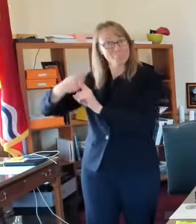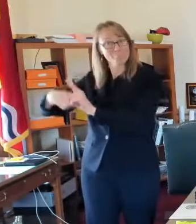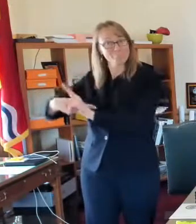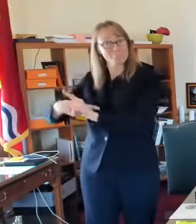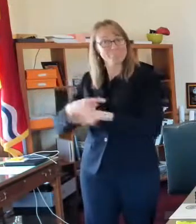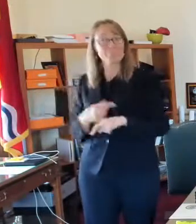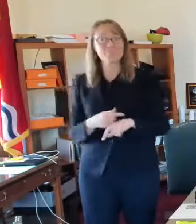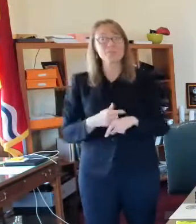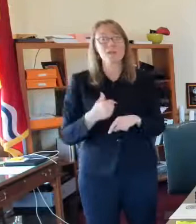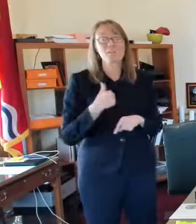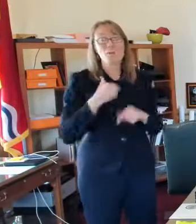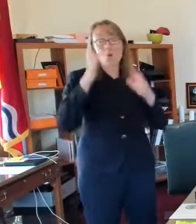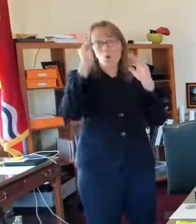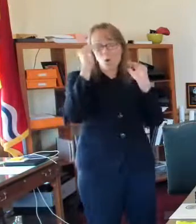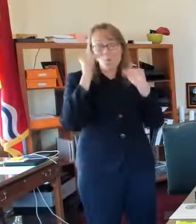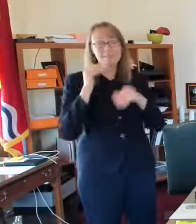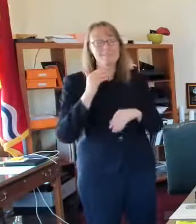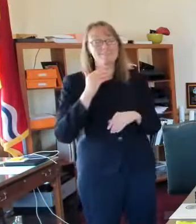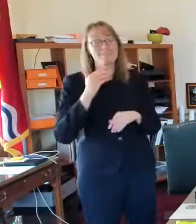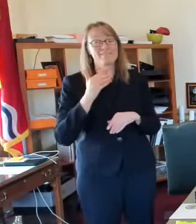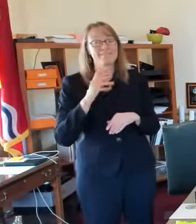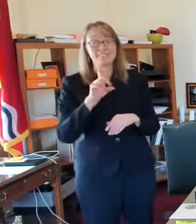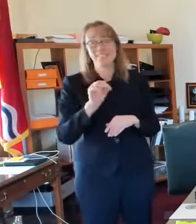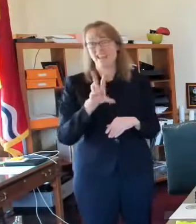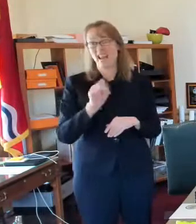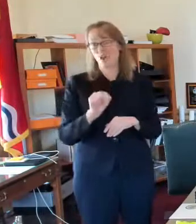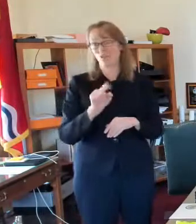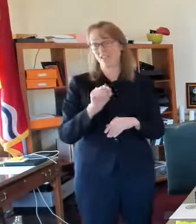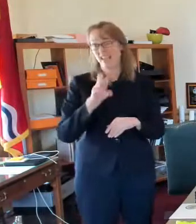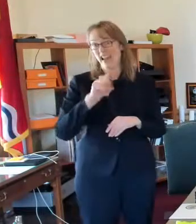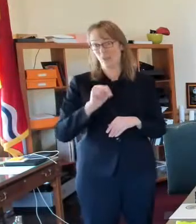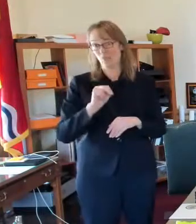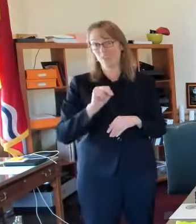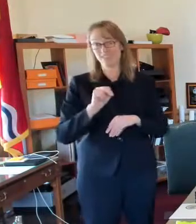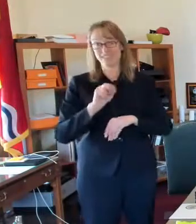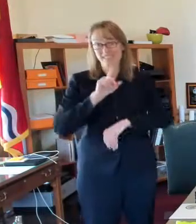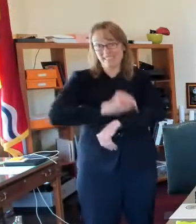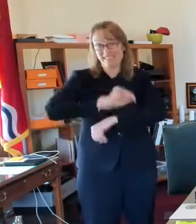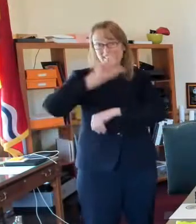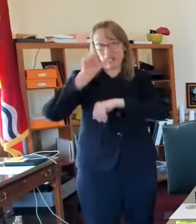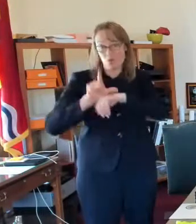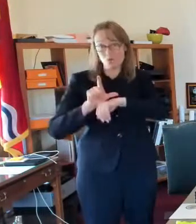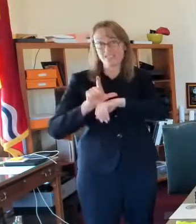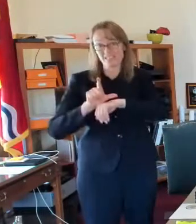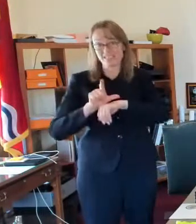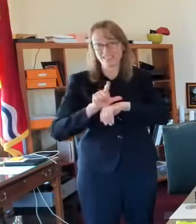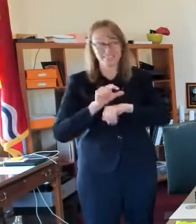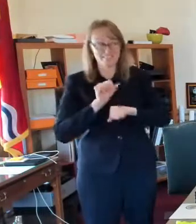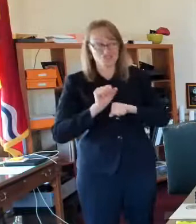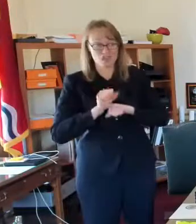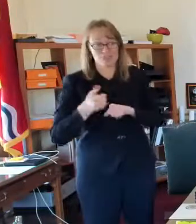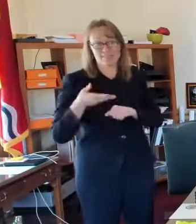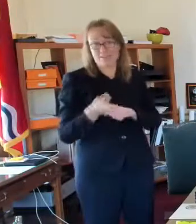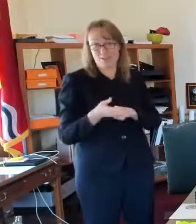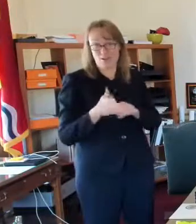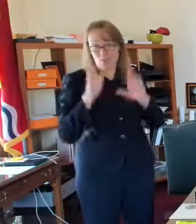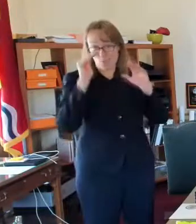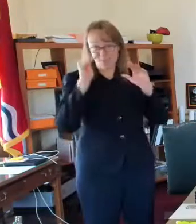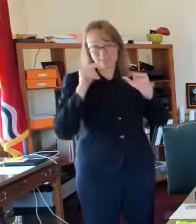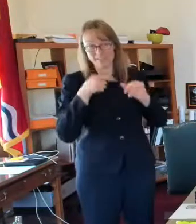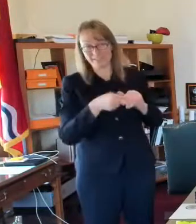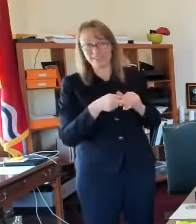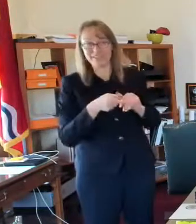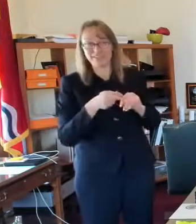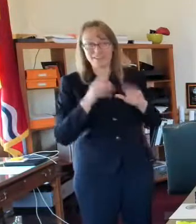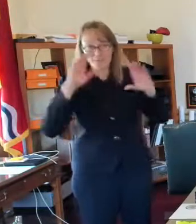center in their mind. Although jobs anywhere are good, I want to preface this. Downtown is